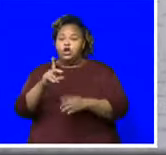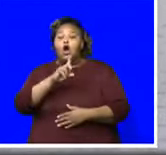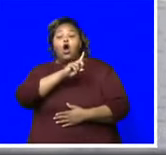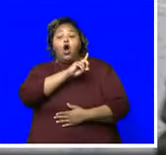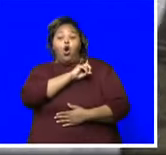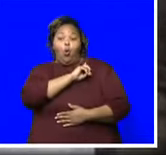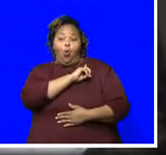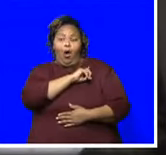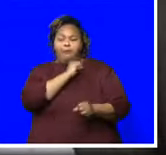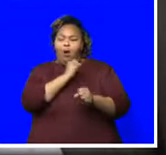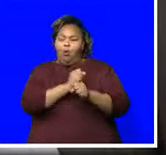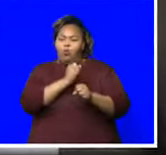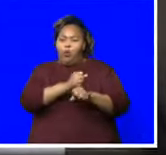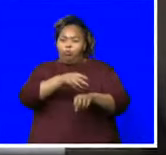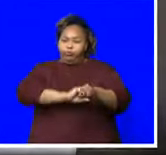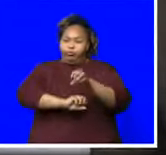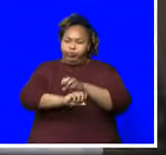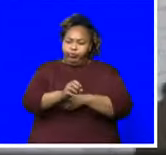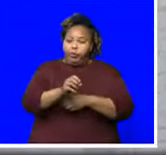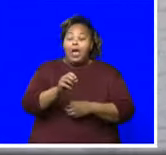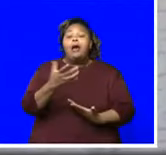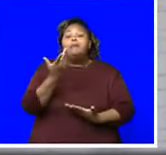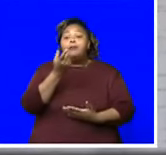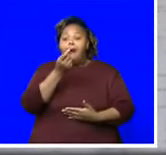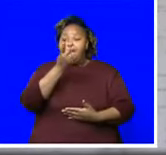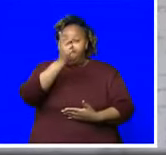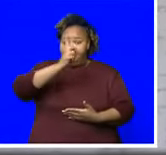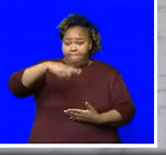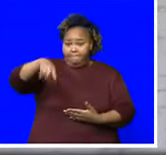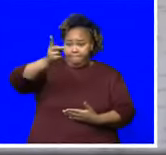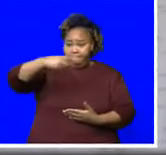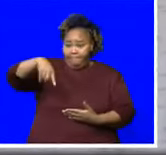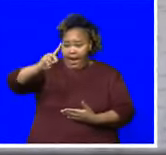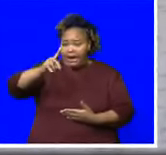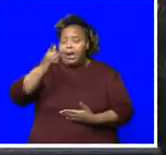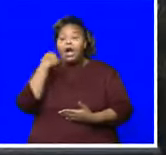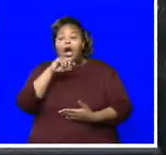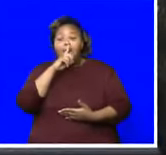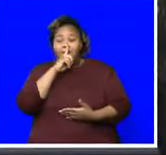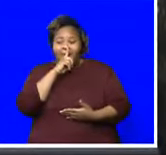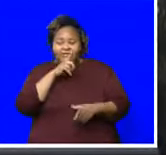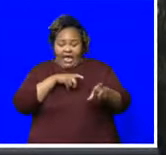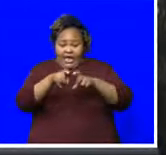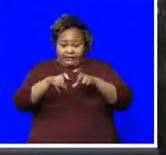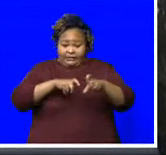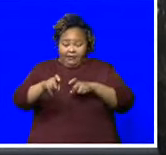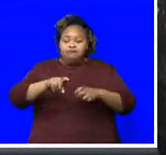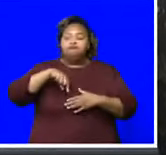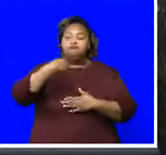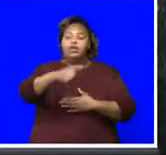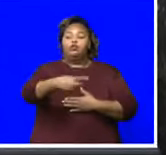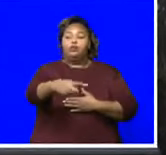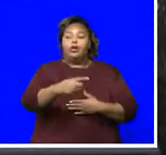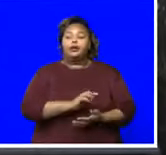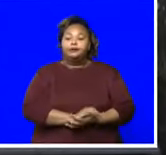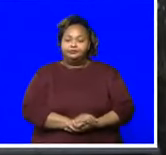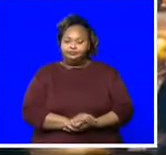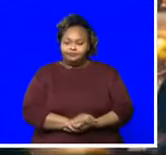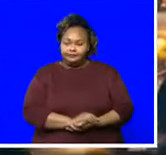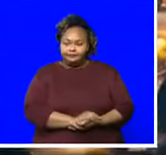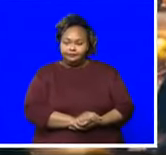luhlolo lusachubeka Tindzaba Eswatini TV kubika nelisiwendla ngamandla kunanomfundo magagula kanye nambongwa Dube